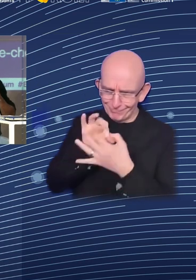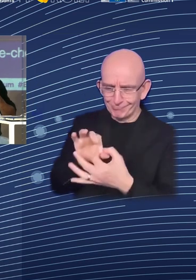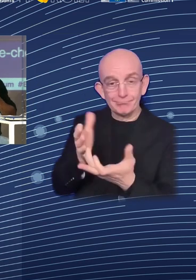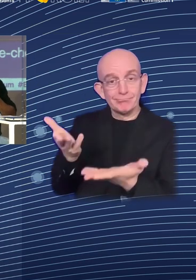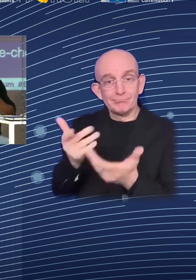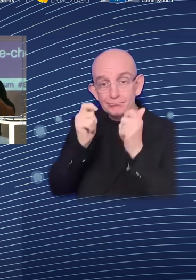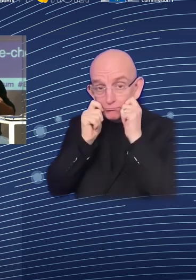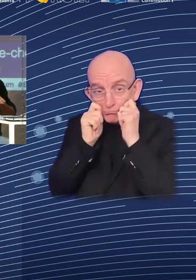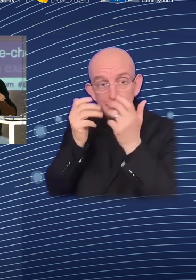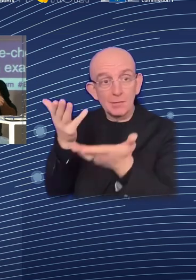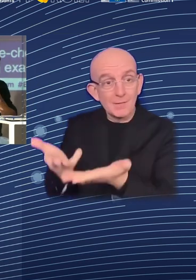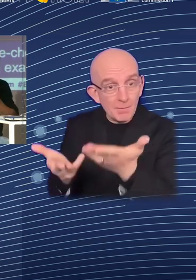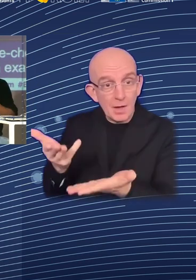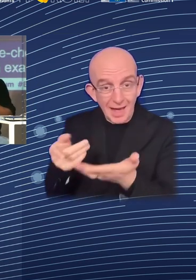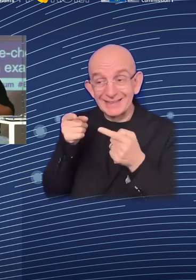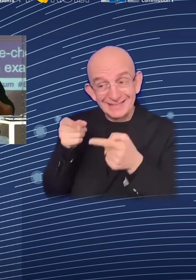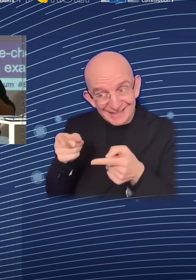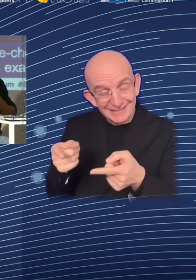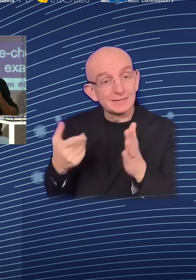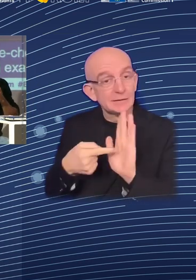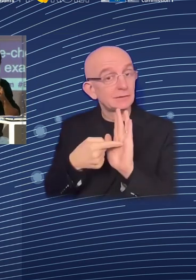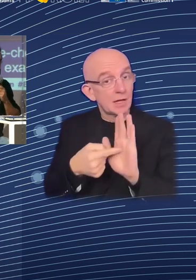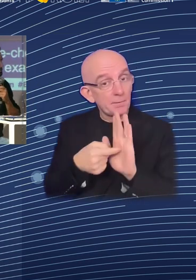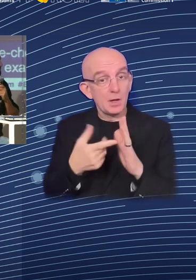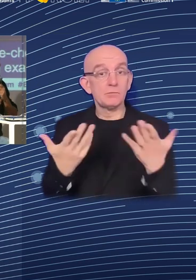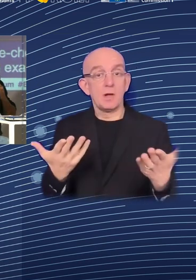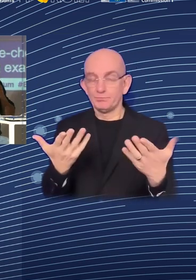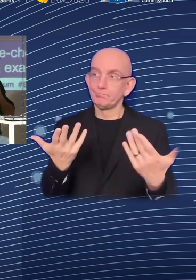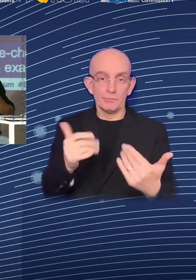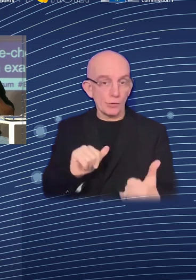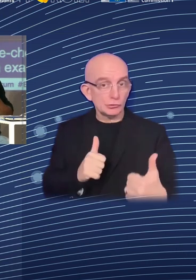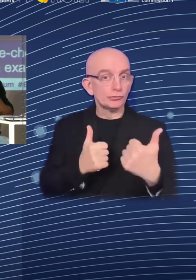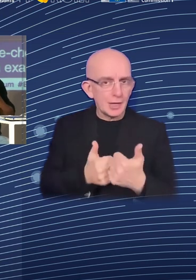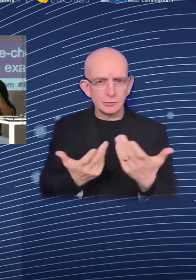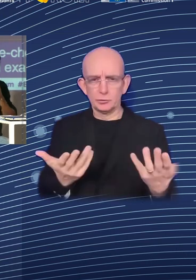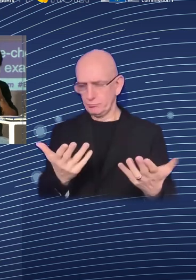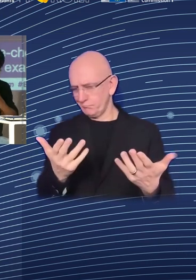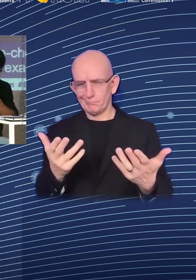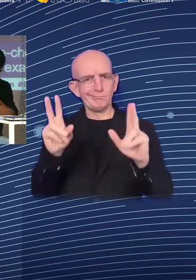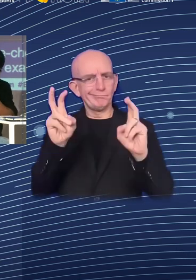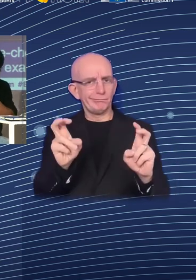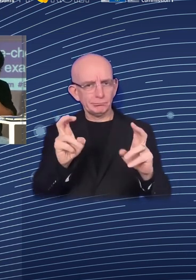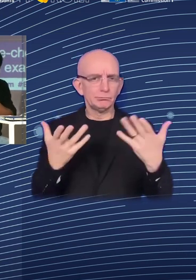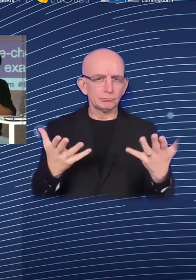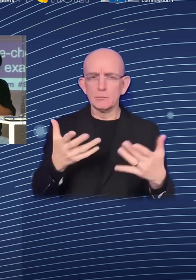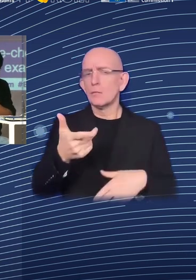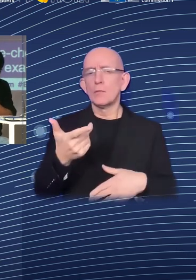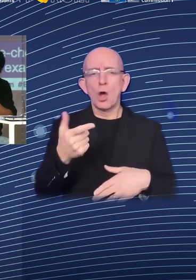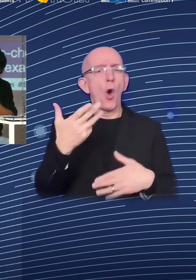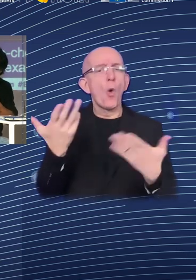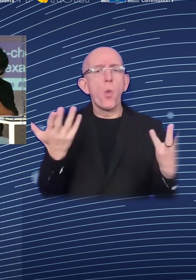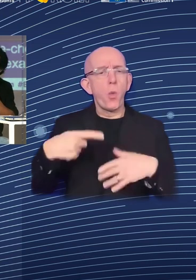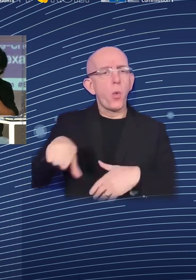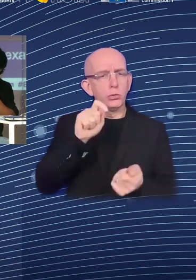Who modified the Irish Wikipedia page of Albert Einstein in the second, the